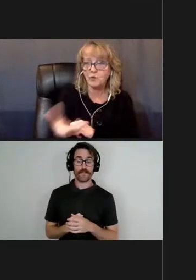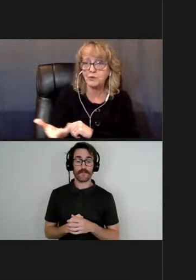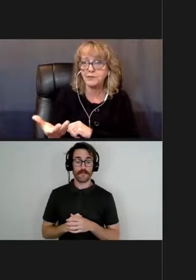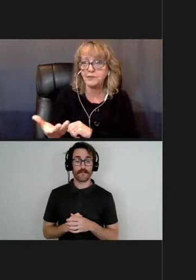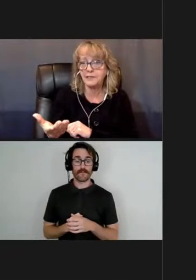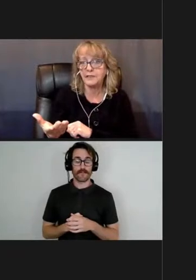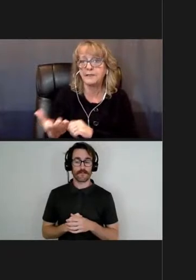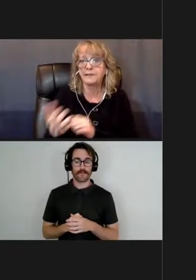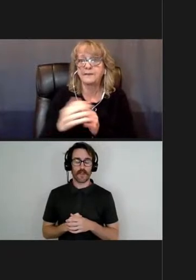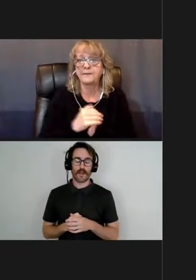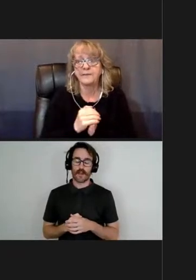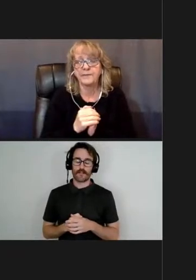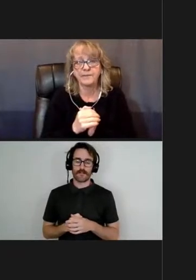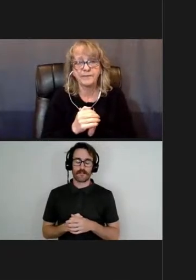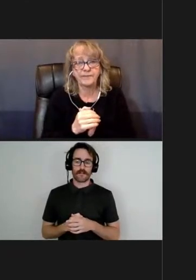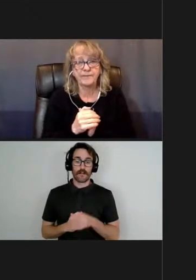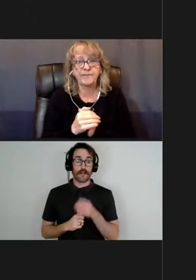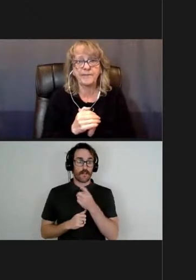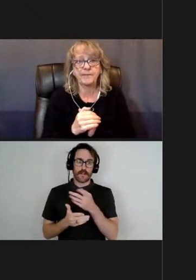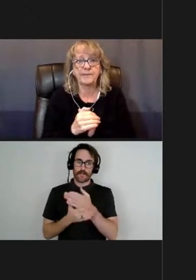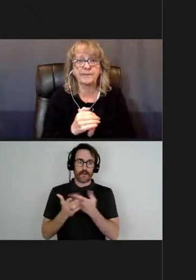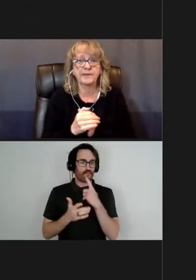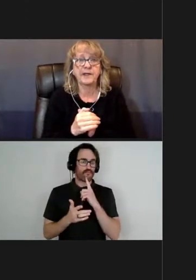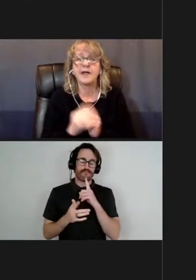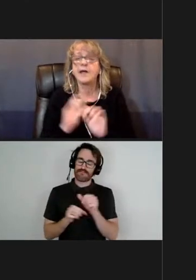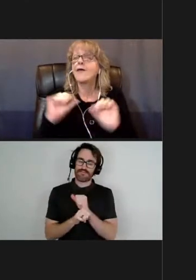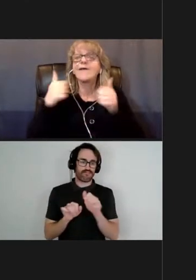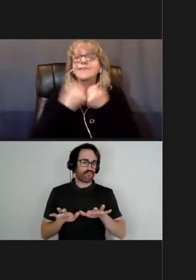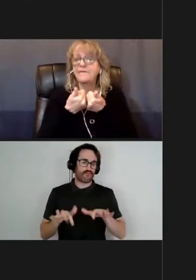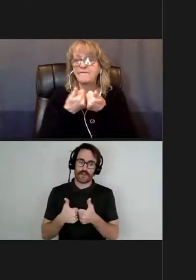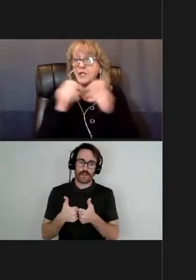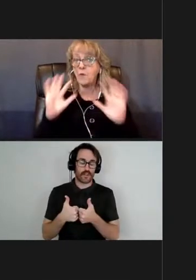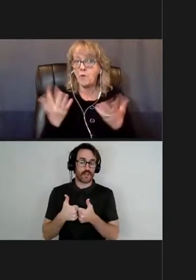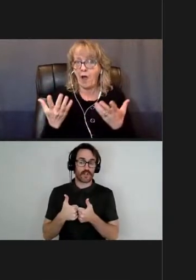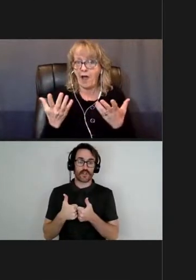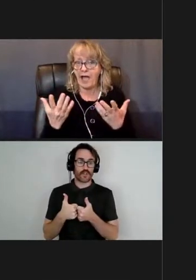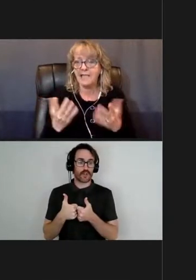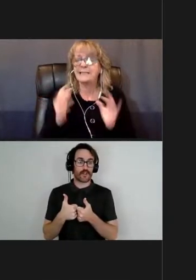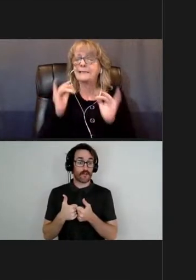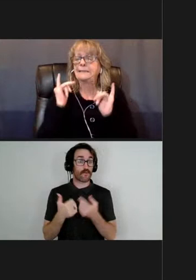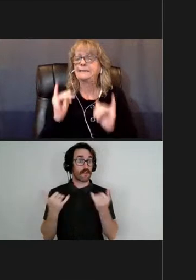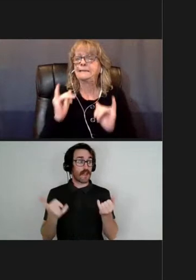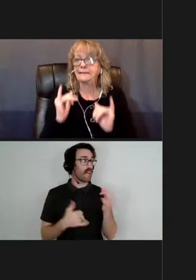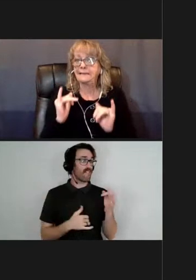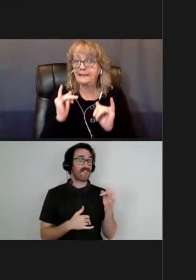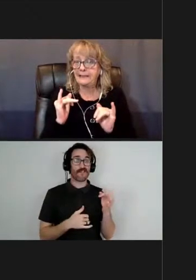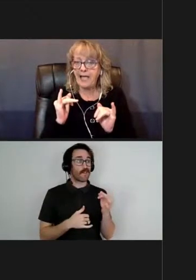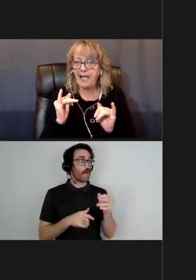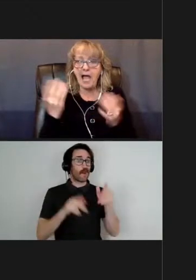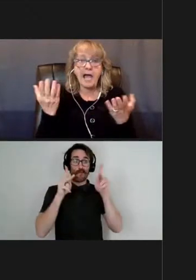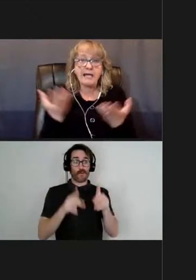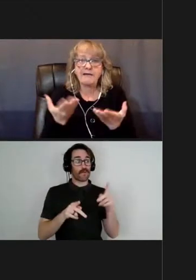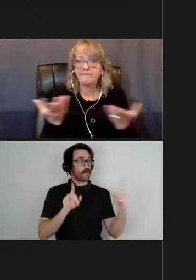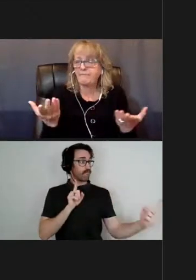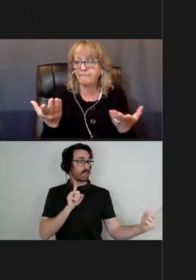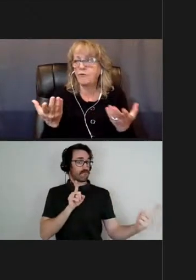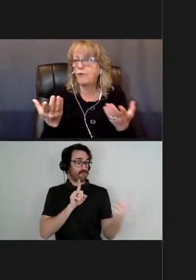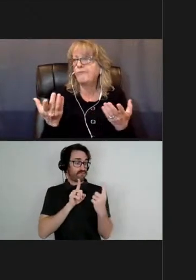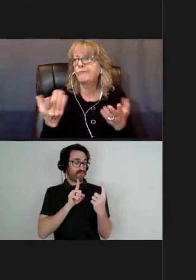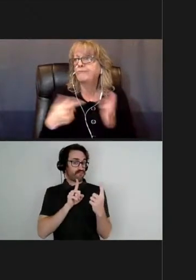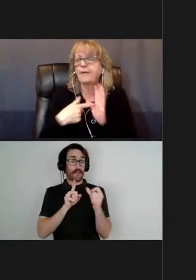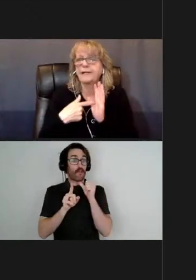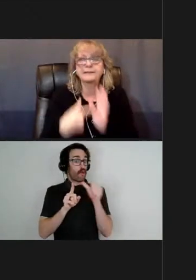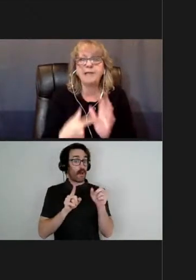and this is the challenging part, is given the opportunity. So if we are talking to someone and they're closer than